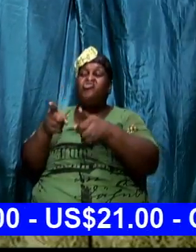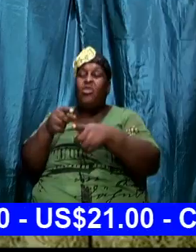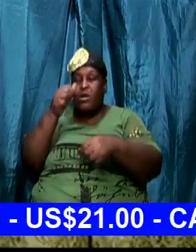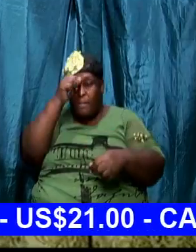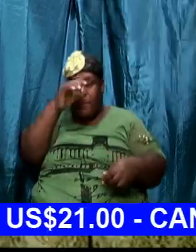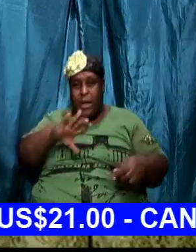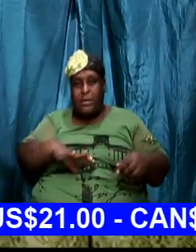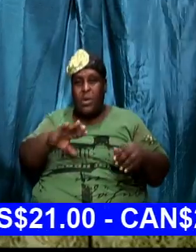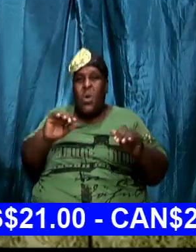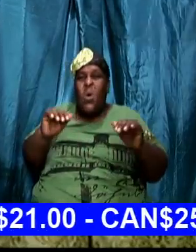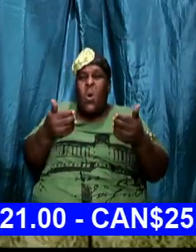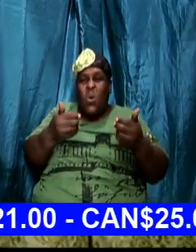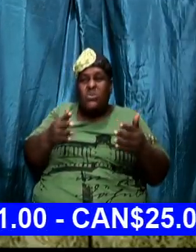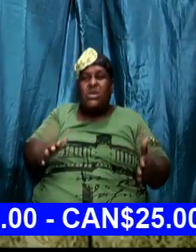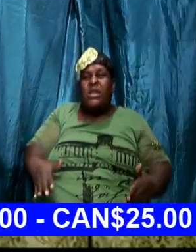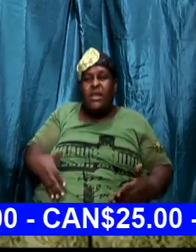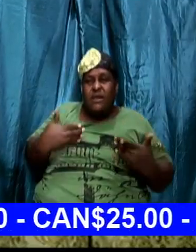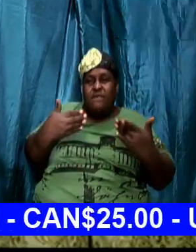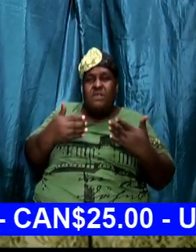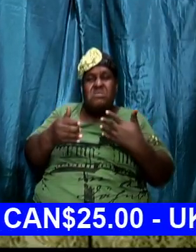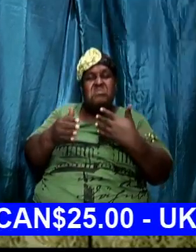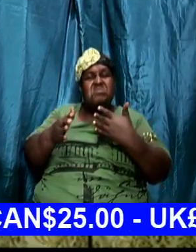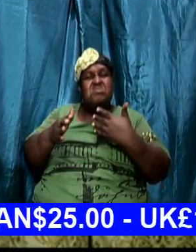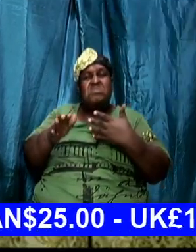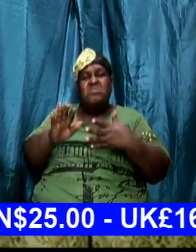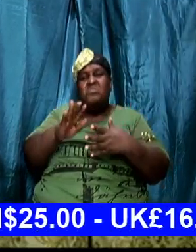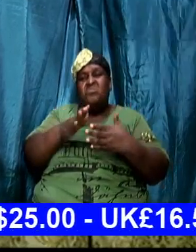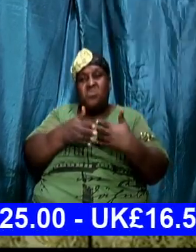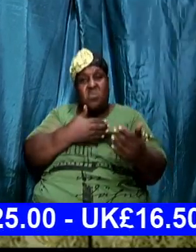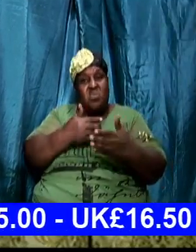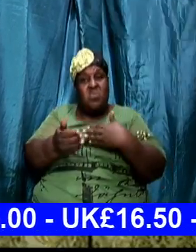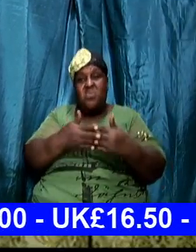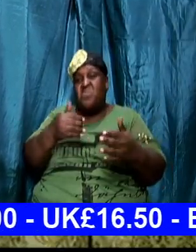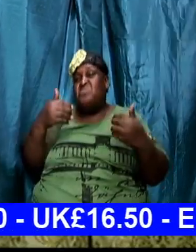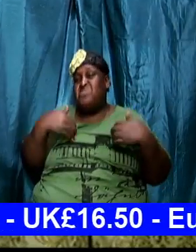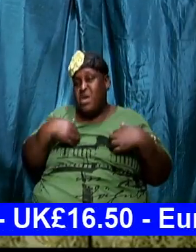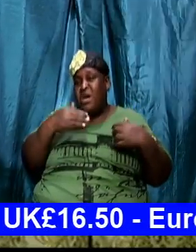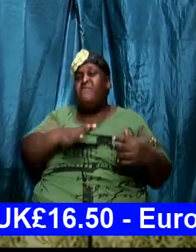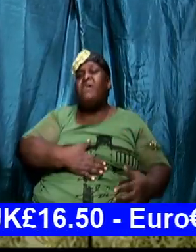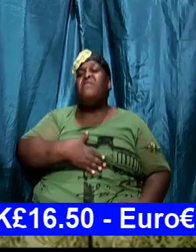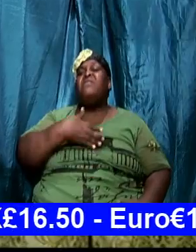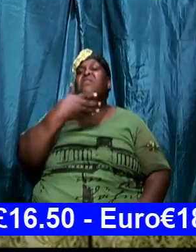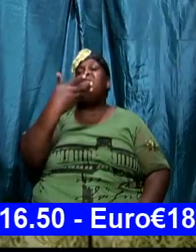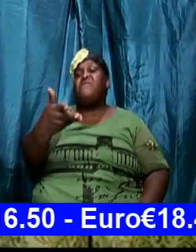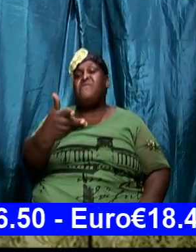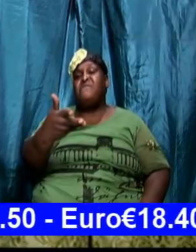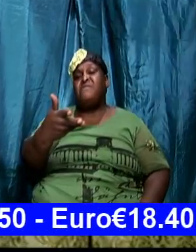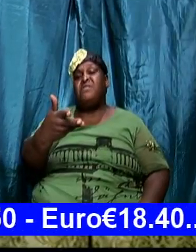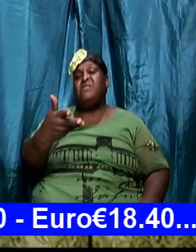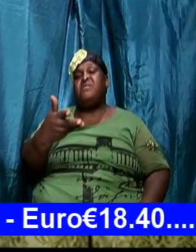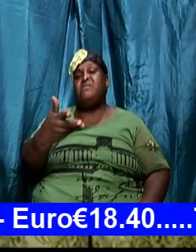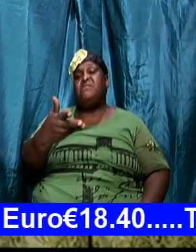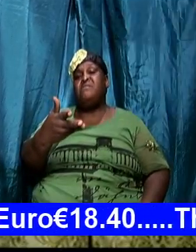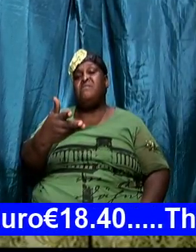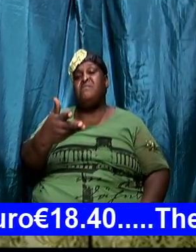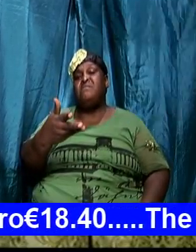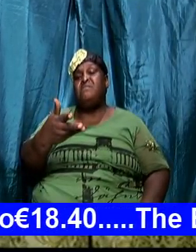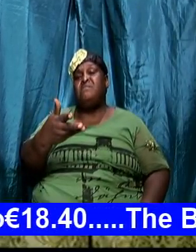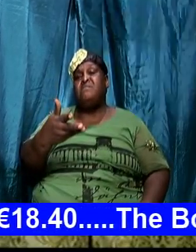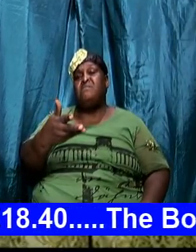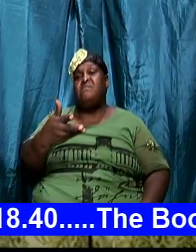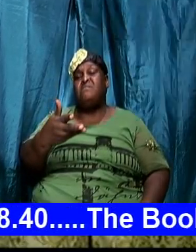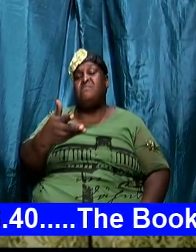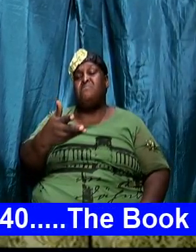even though he had a free will. God was able to talk to him and say, do